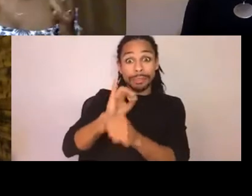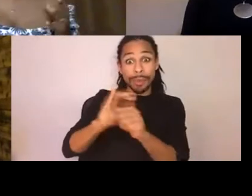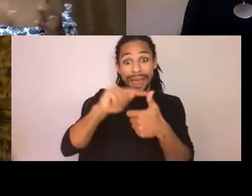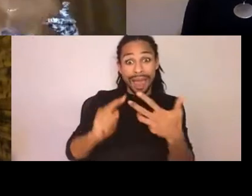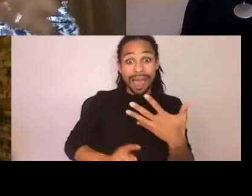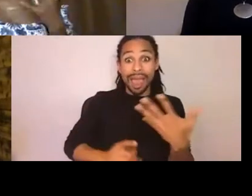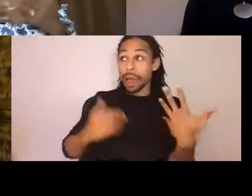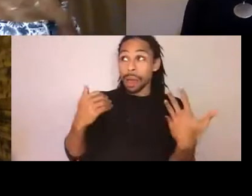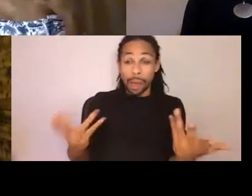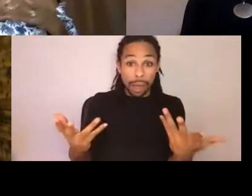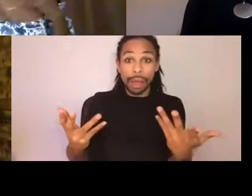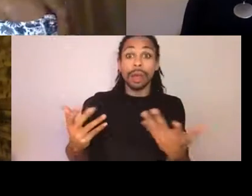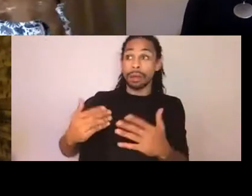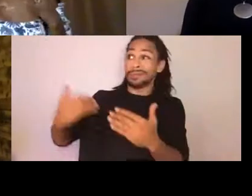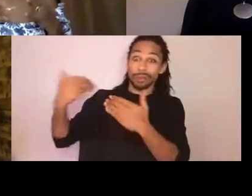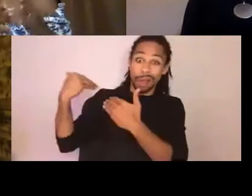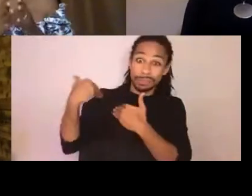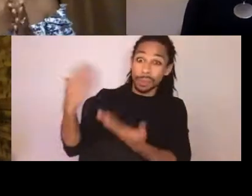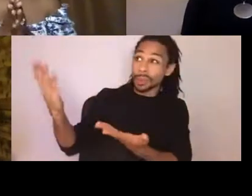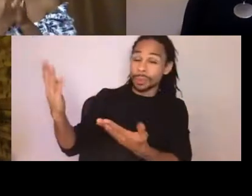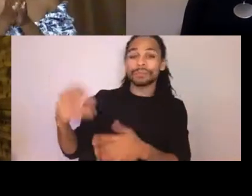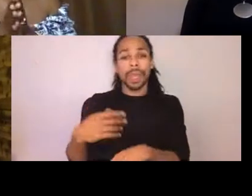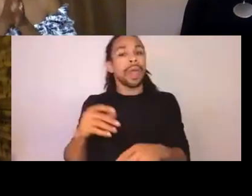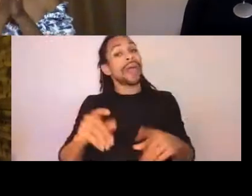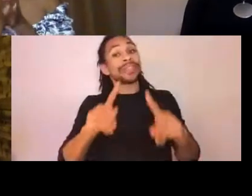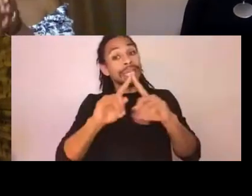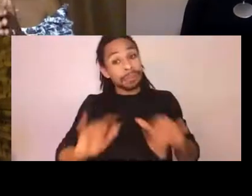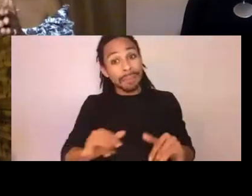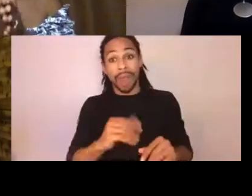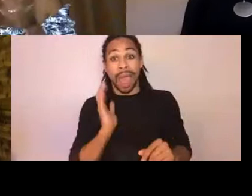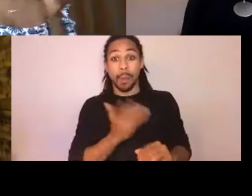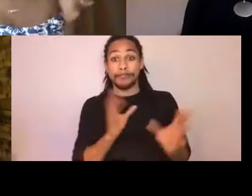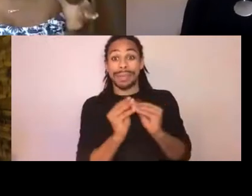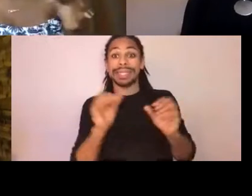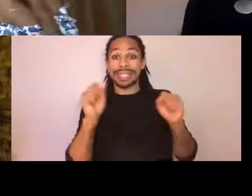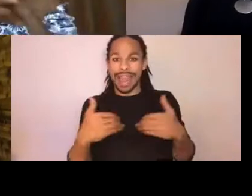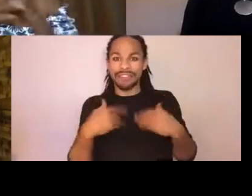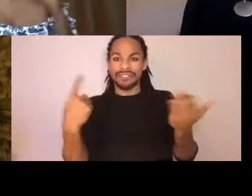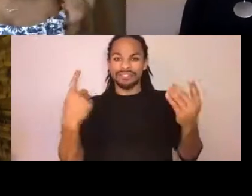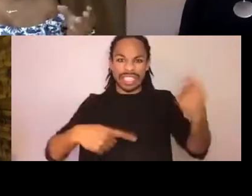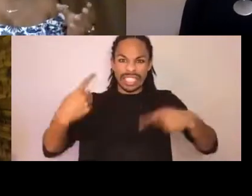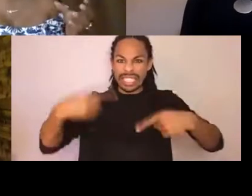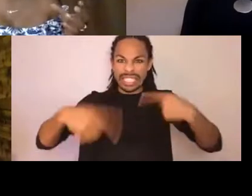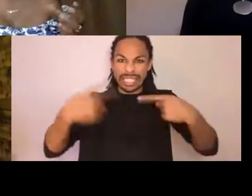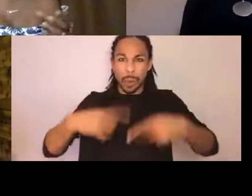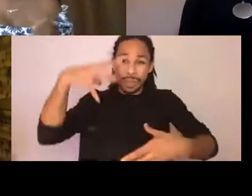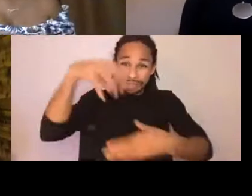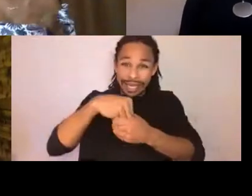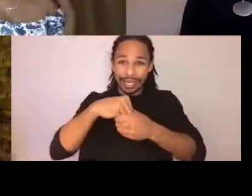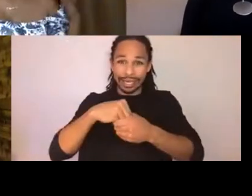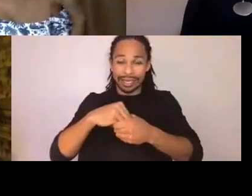the meetings can have so much infighting because there's so many assumptions that are made cross-culturally,